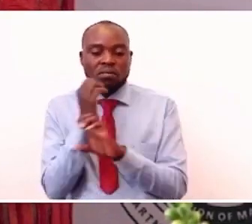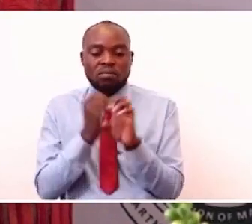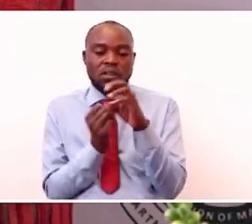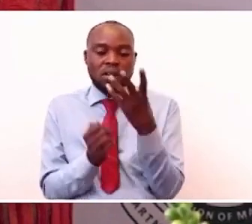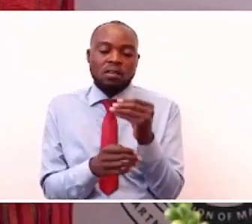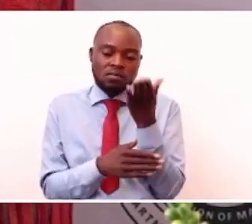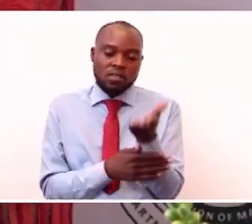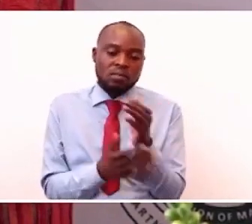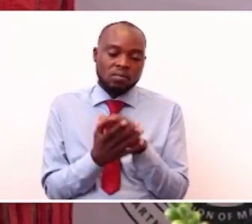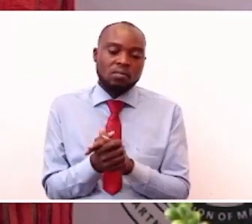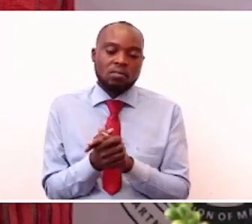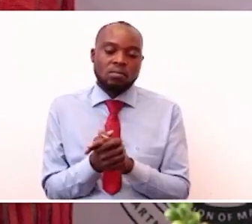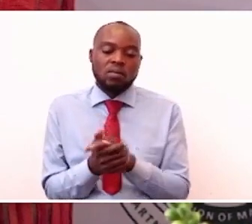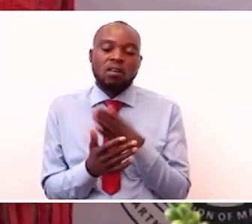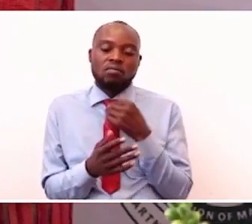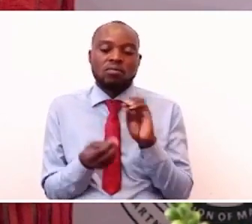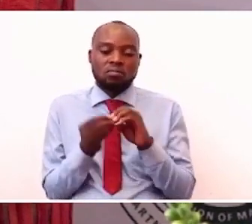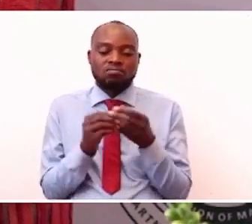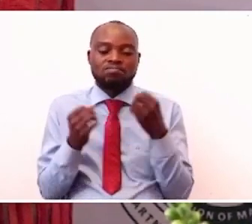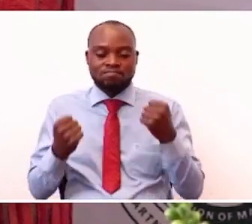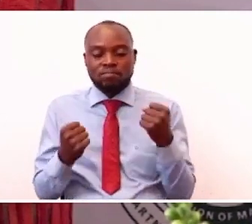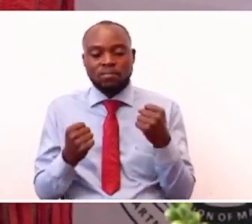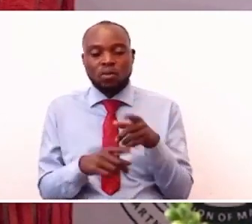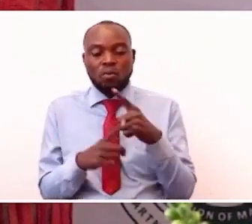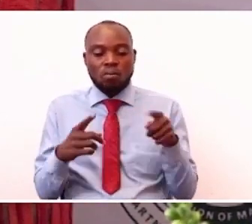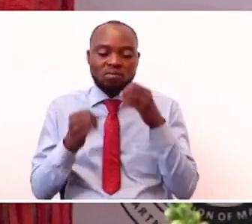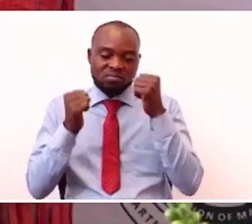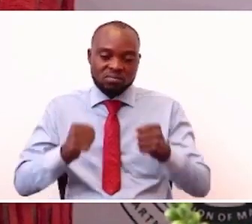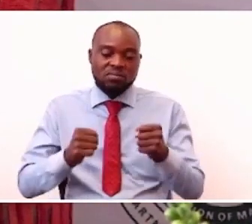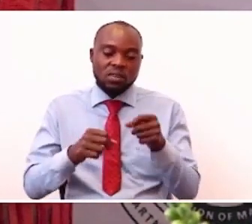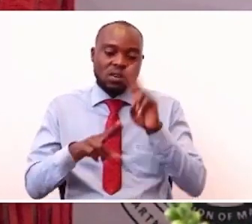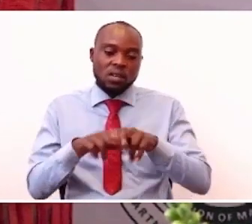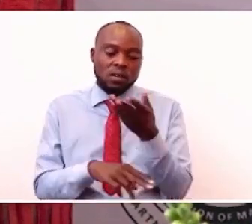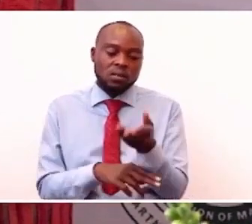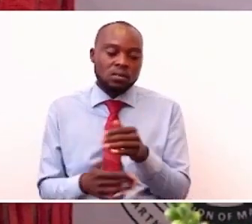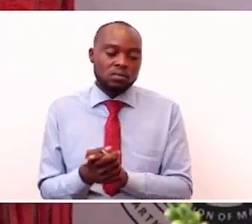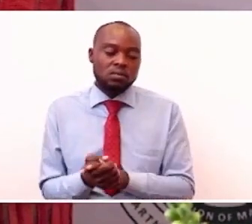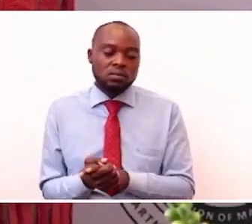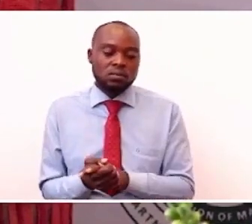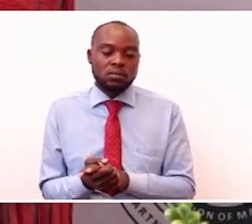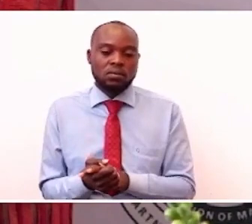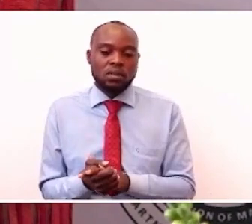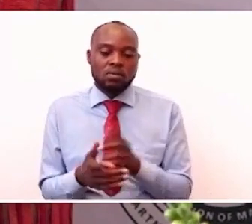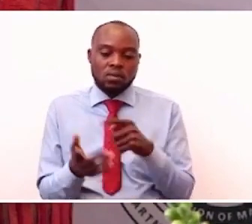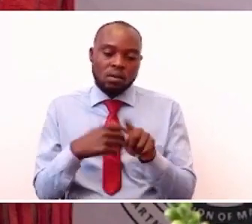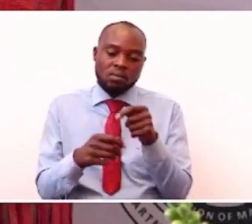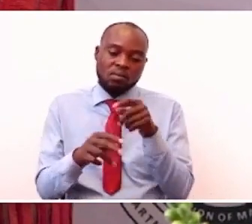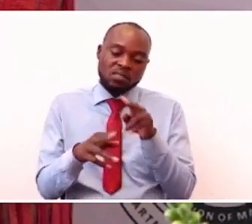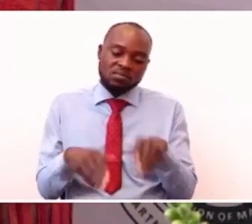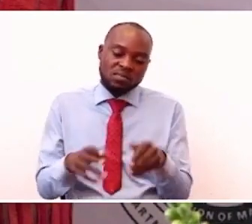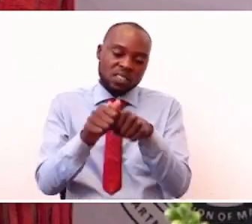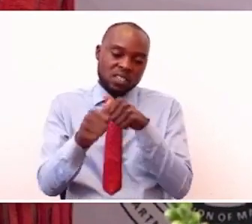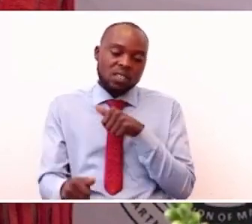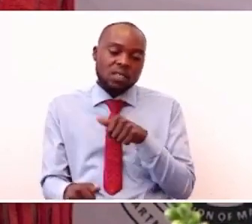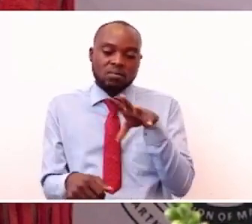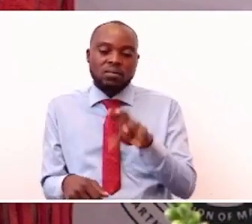them, just strengthening them and implementing them as they should be, would go a long way in mitigating the